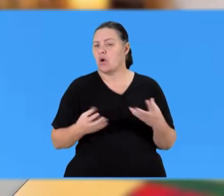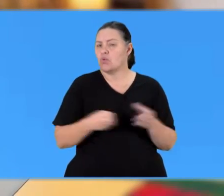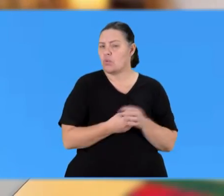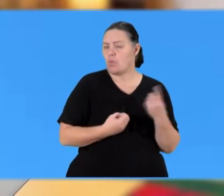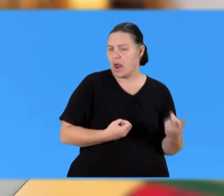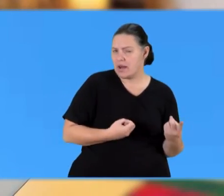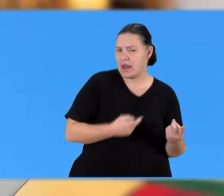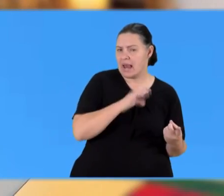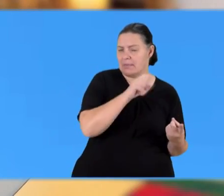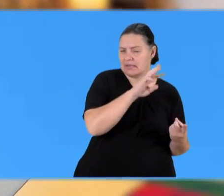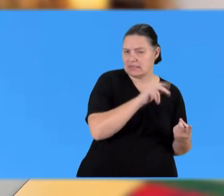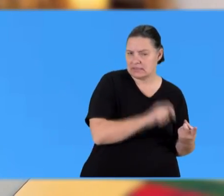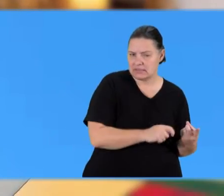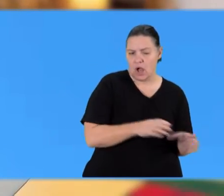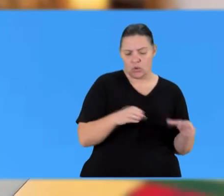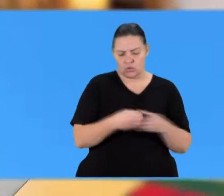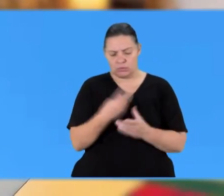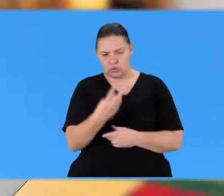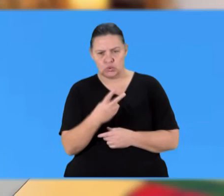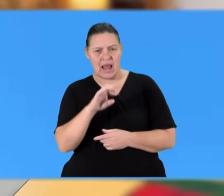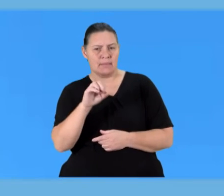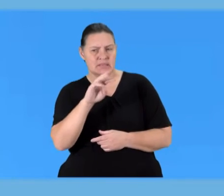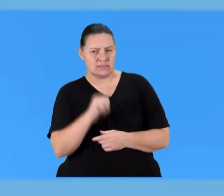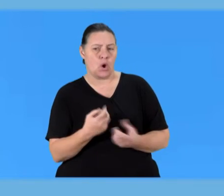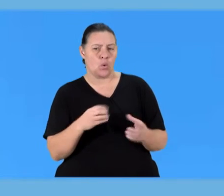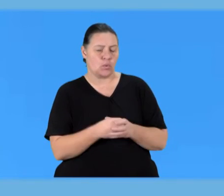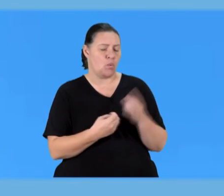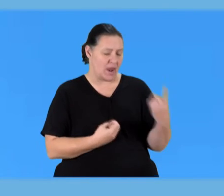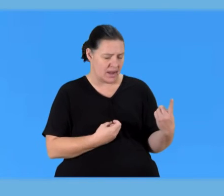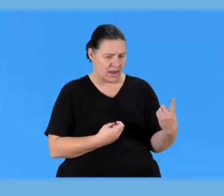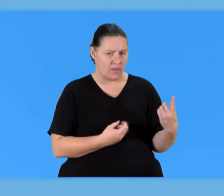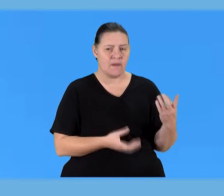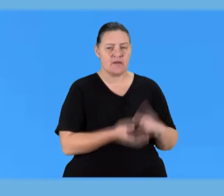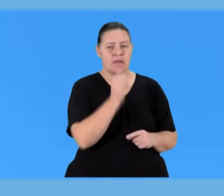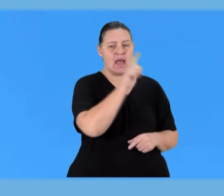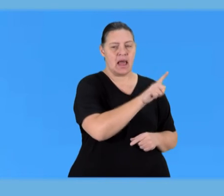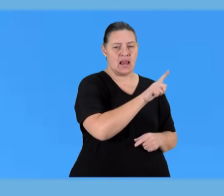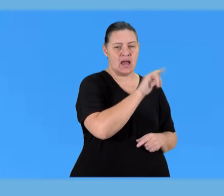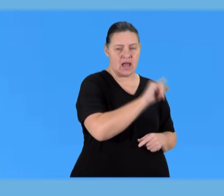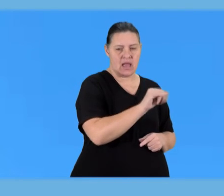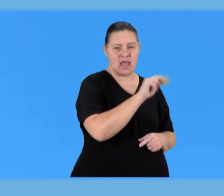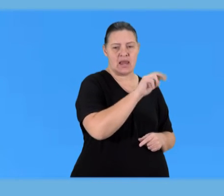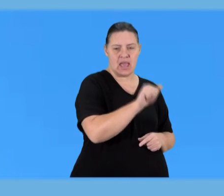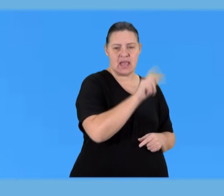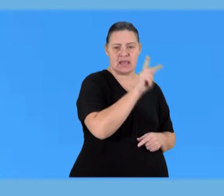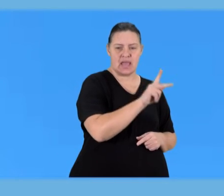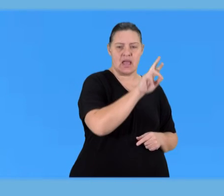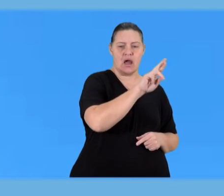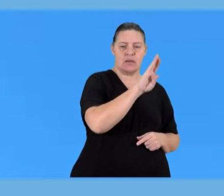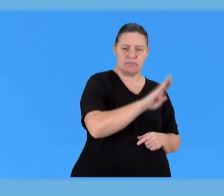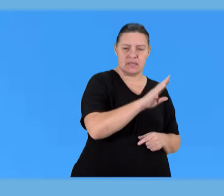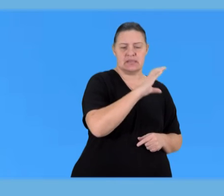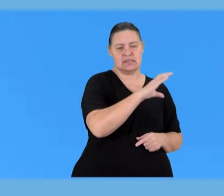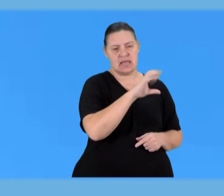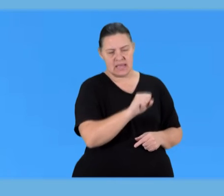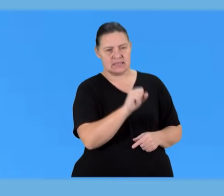find in group 1 and what are the elements that you find in group 2? So in group 1, we find Li and A, K, Rb,